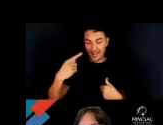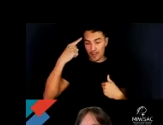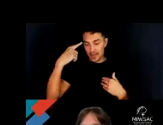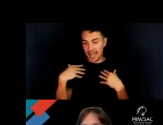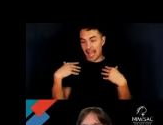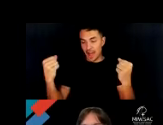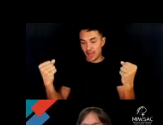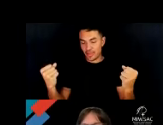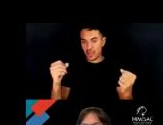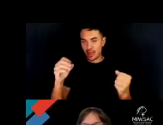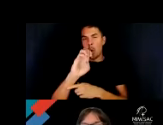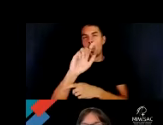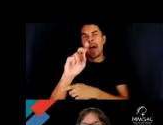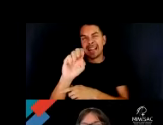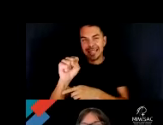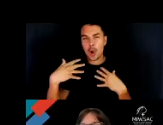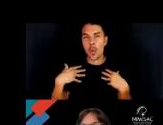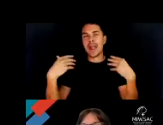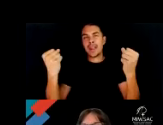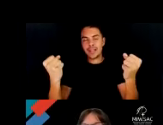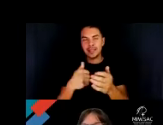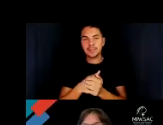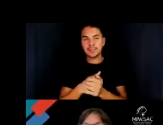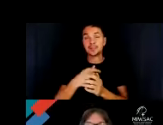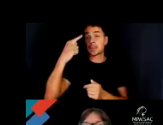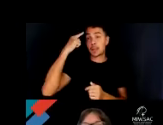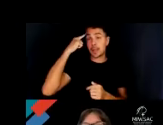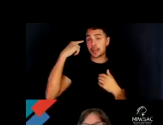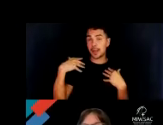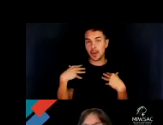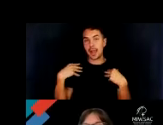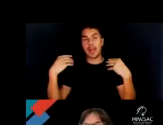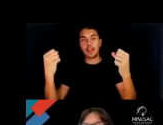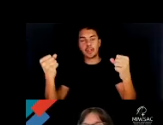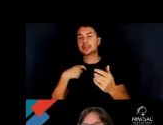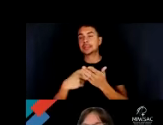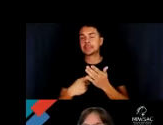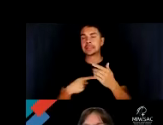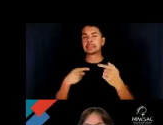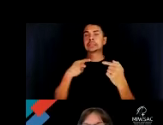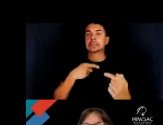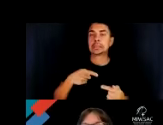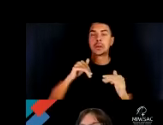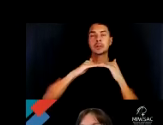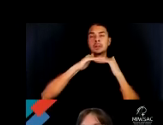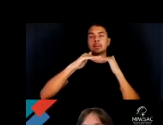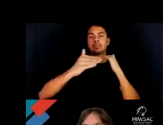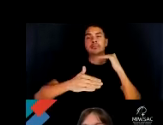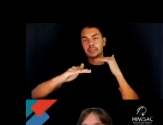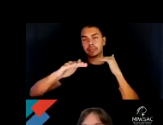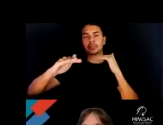wellness. And mental illness may be something that we struggle from time to time, or that's a